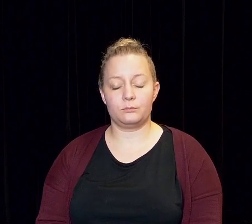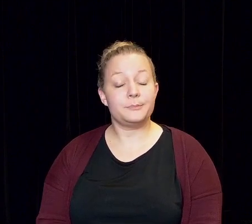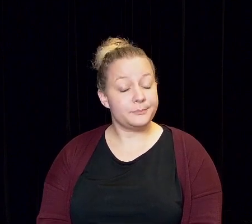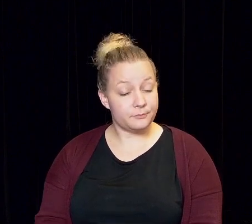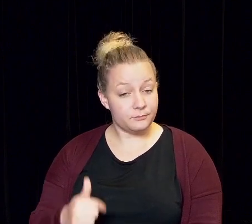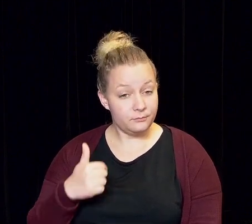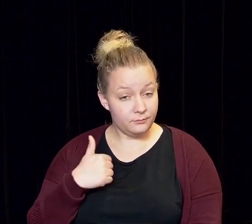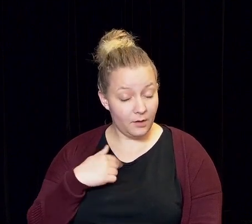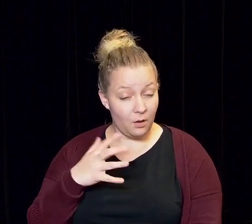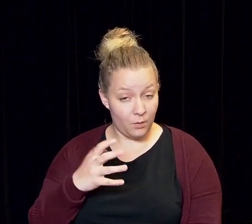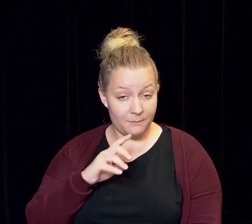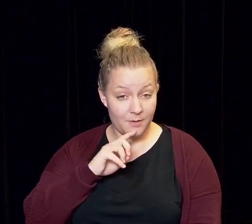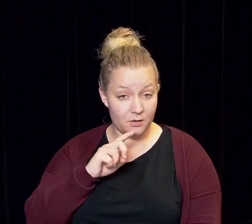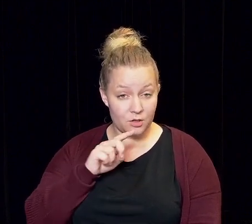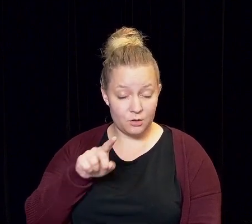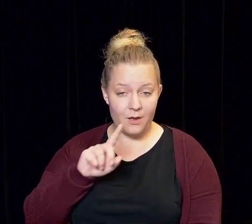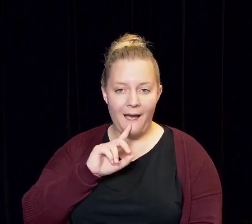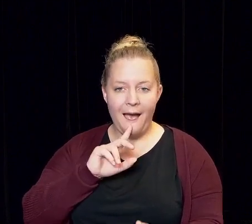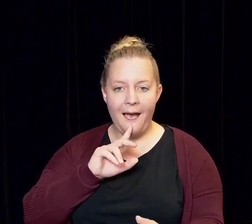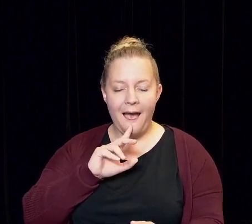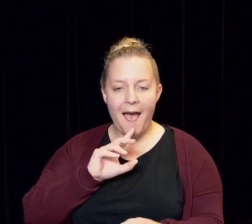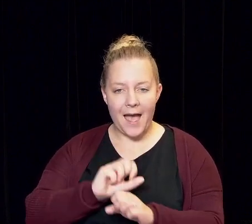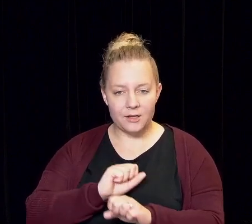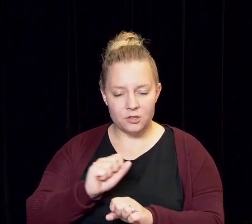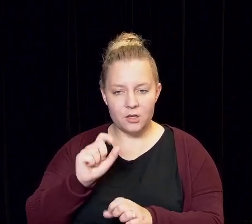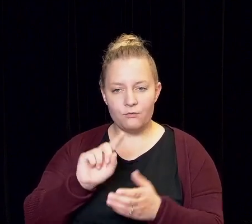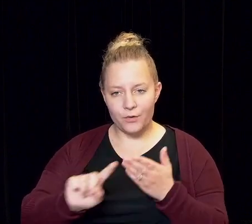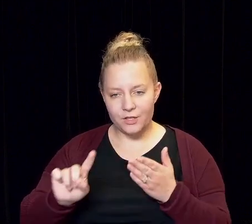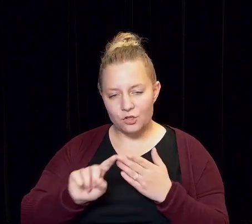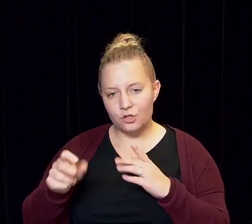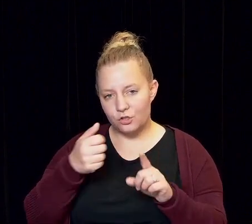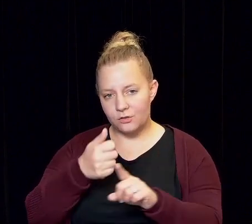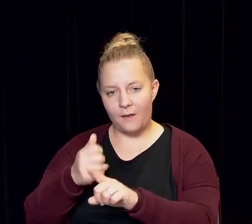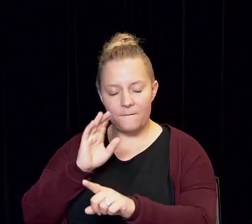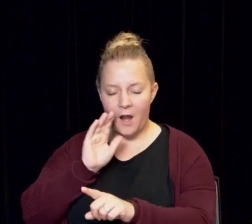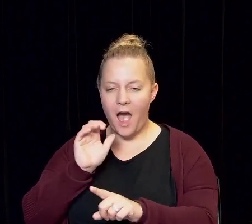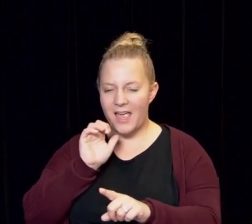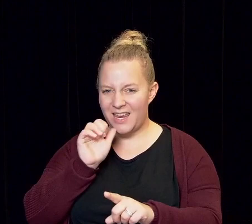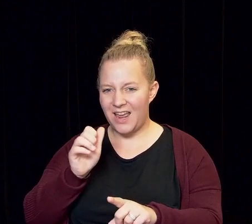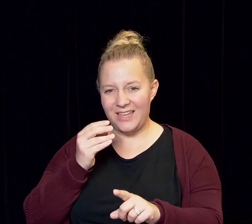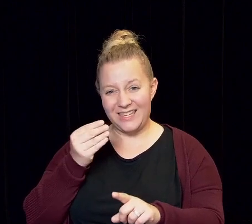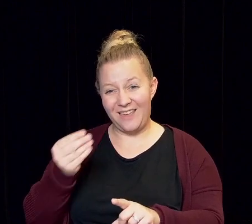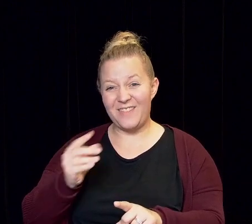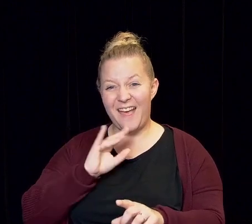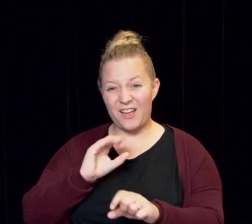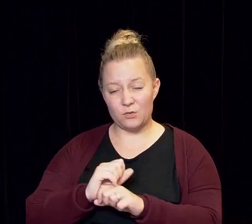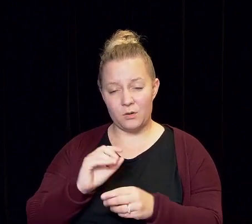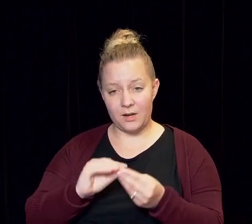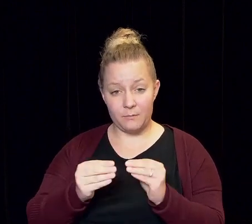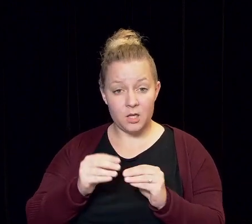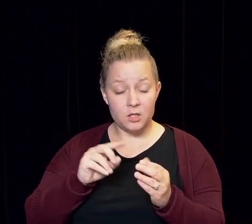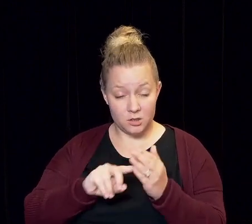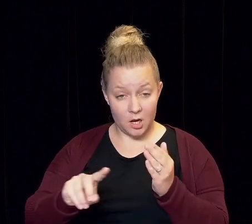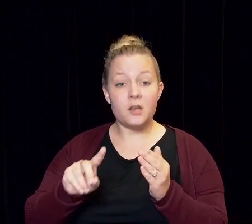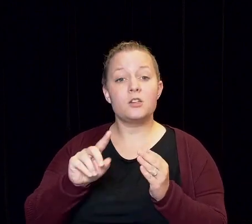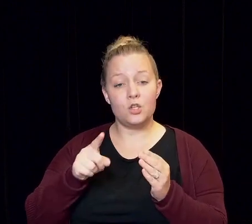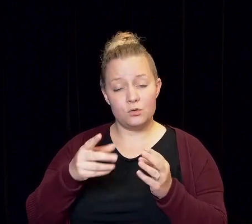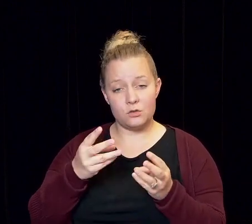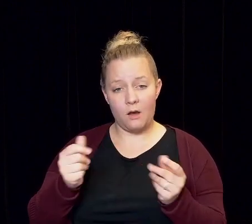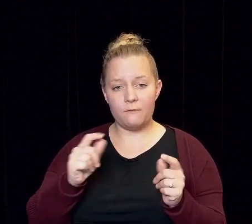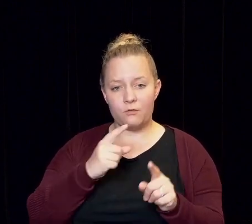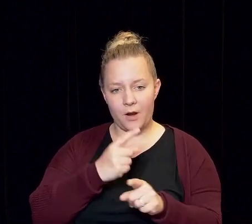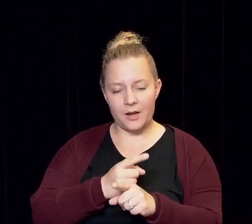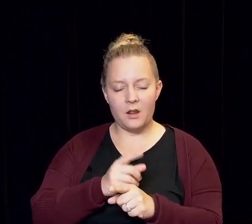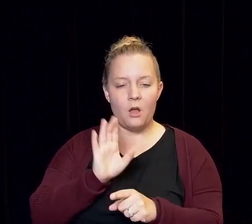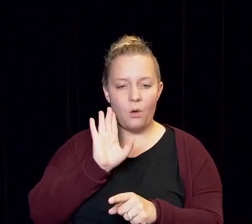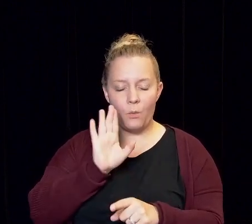I want to make sure you actually looked up the data yourself, so I'm not going to give you the actual numbers. But to help you check if you did your work correctly, I will tell you